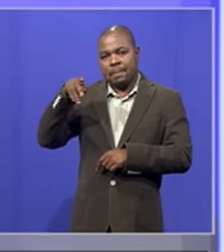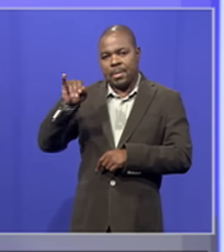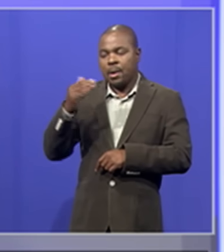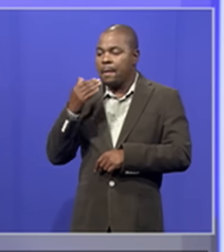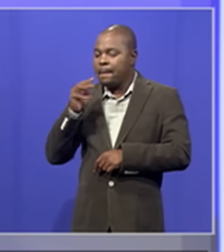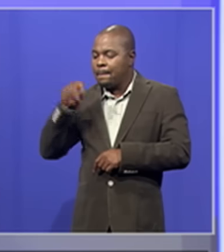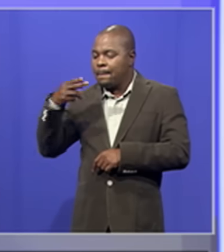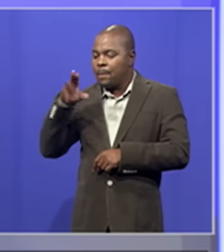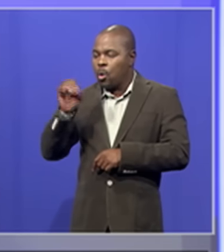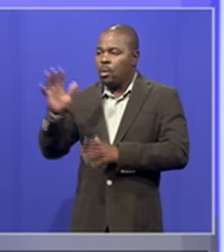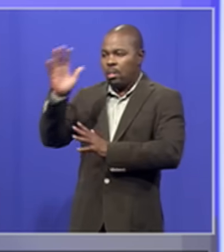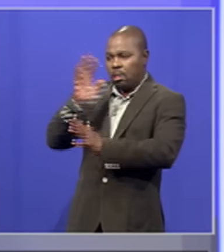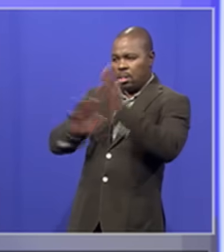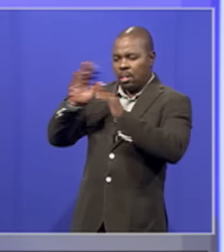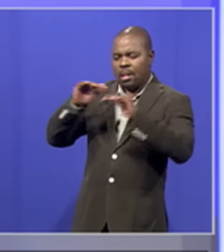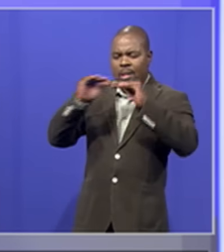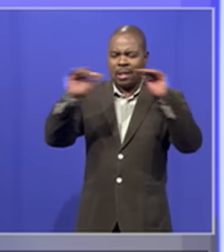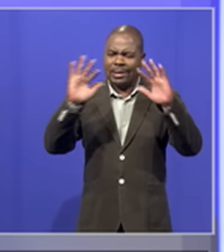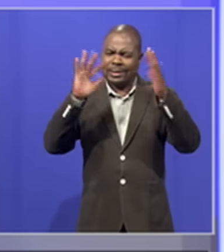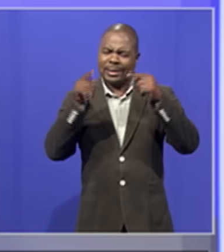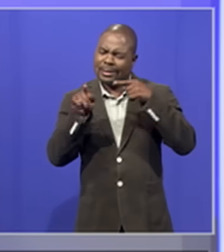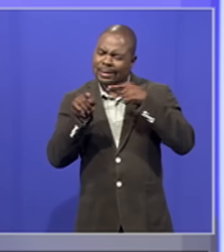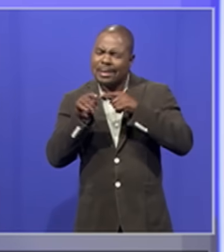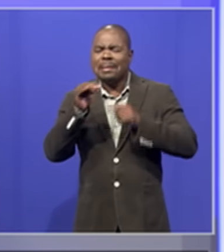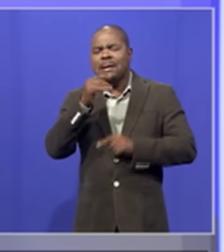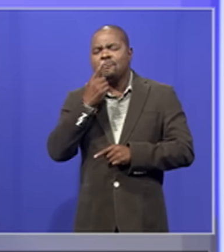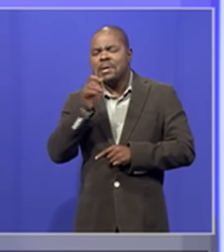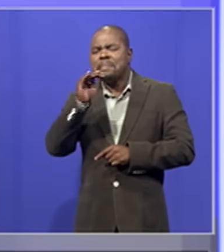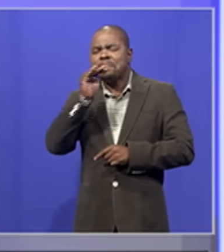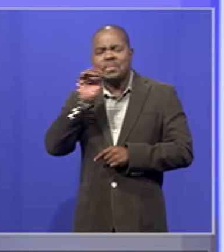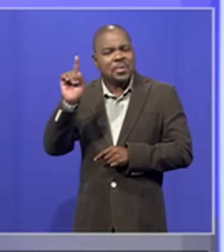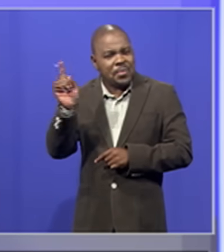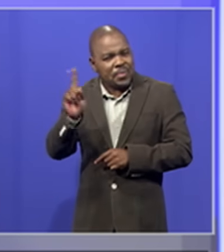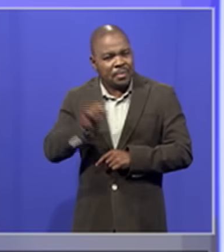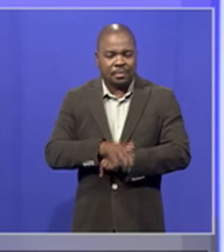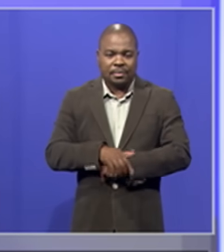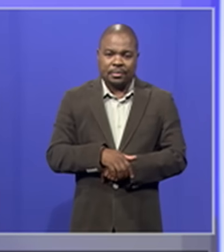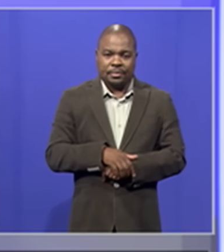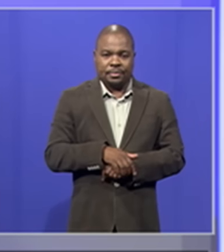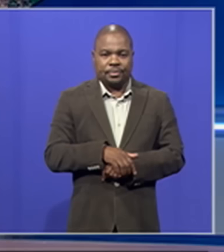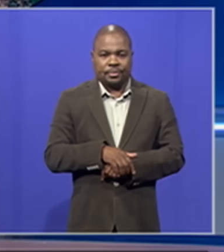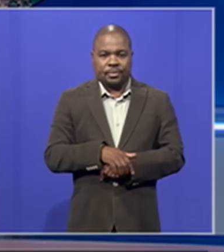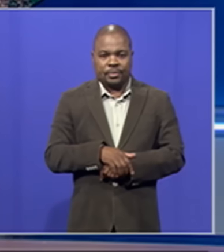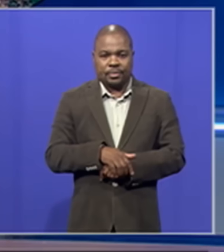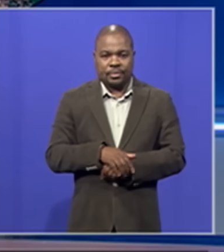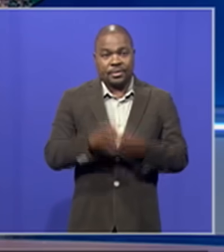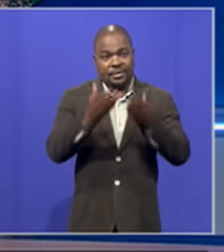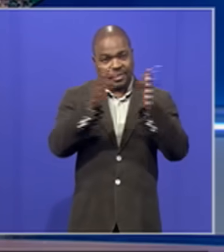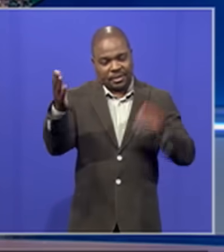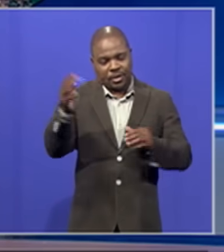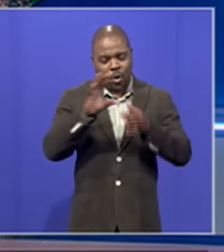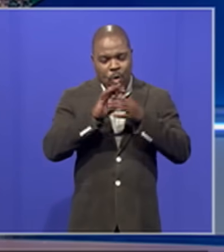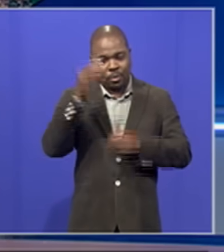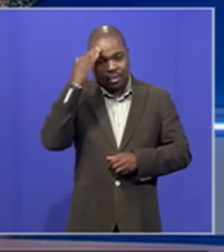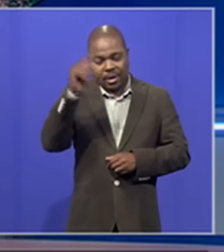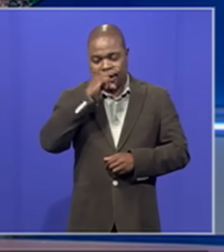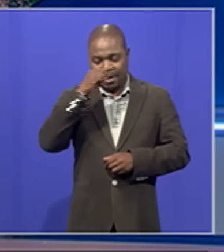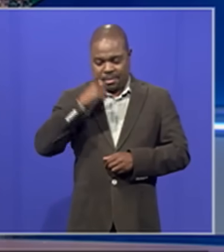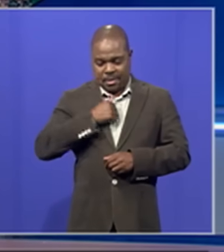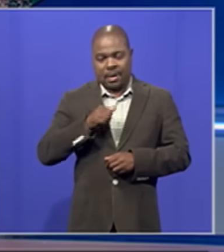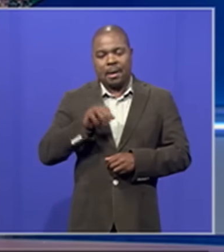gore a e ka ba temošo yeo ya legato la bolesome ye hubedu e ra goreng. Tobela ba goile ko gae nna ke nna